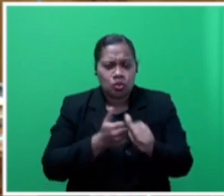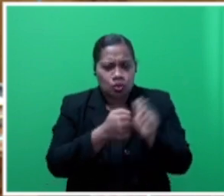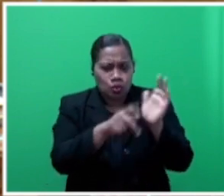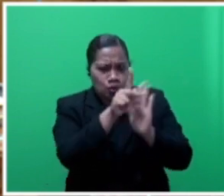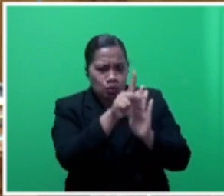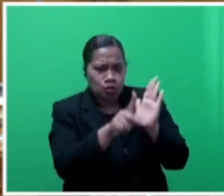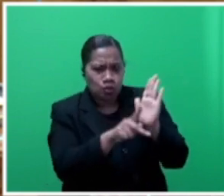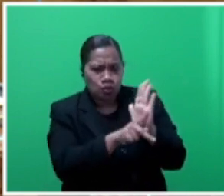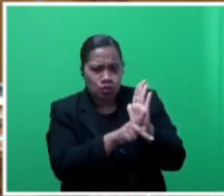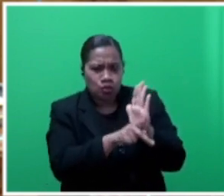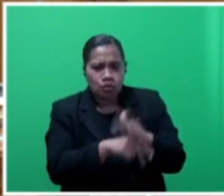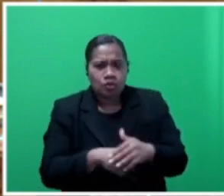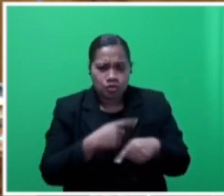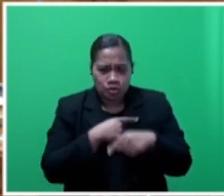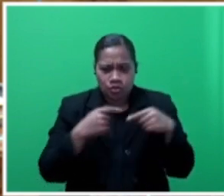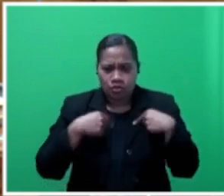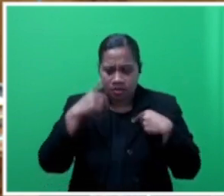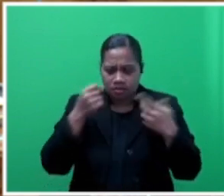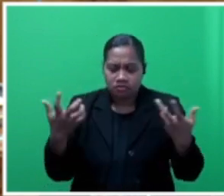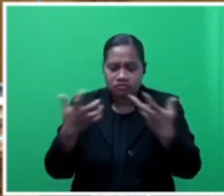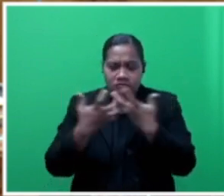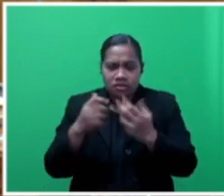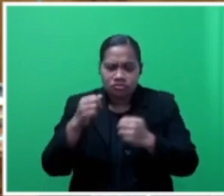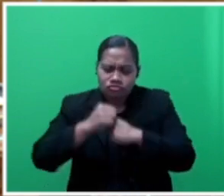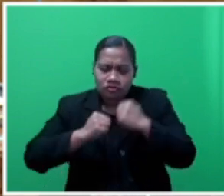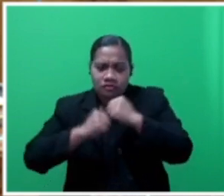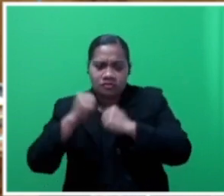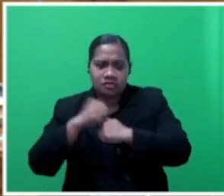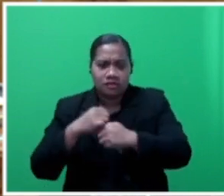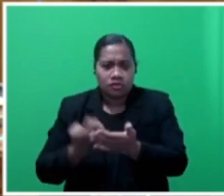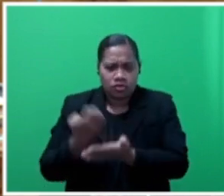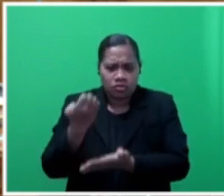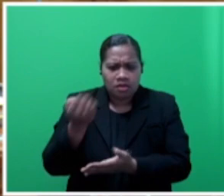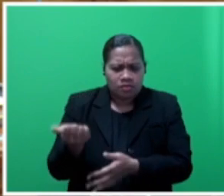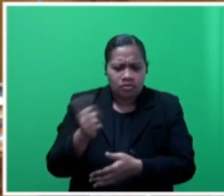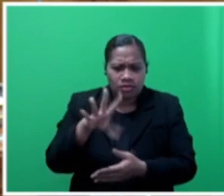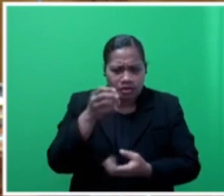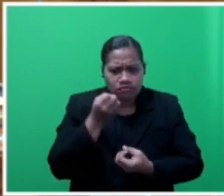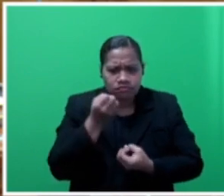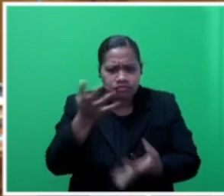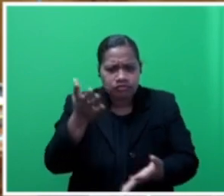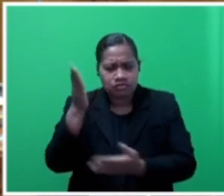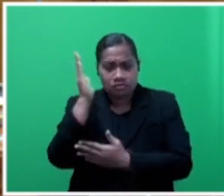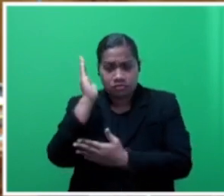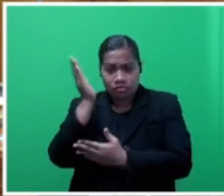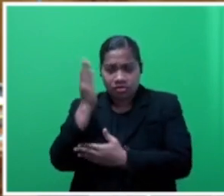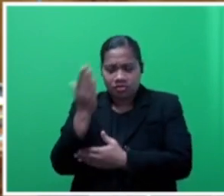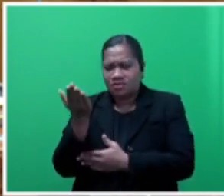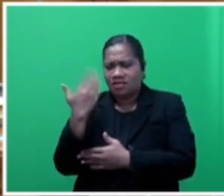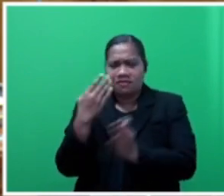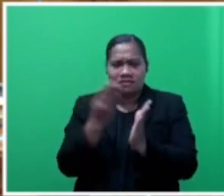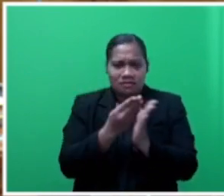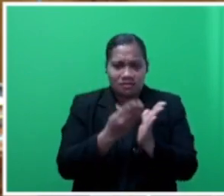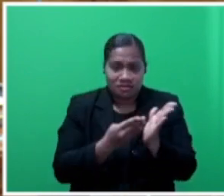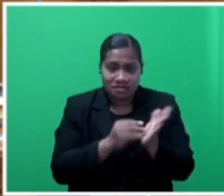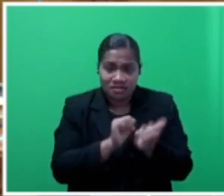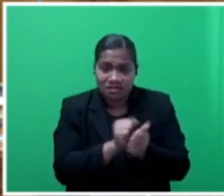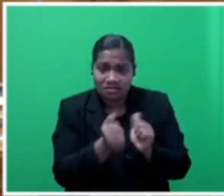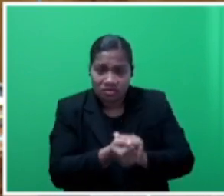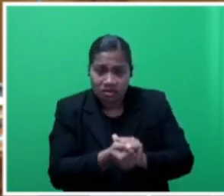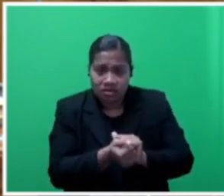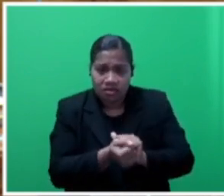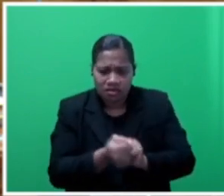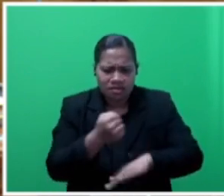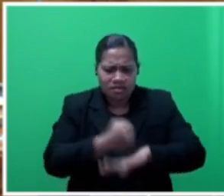of the economy. We stated this very clearly in our presentation at the last budget session. The government should have